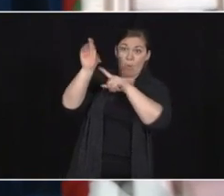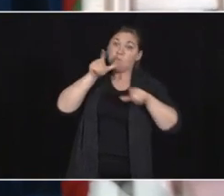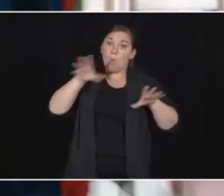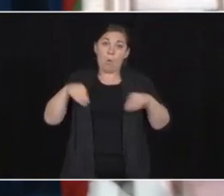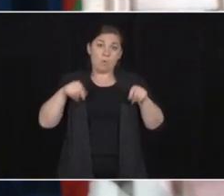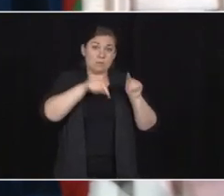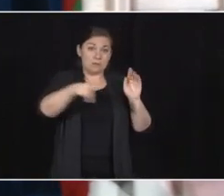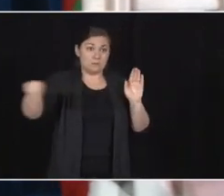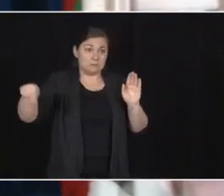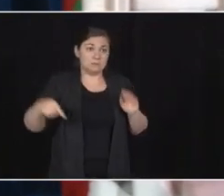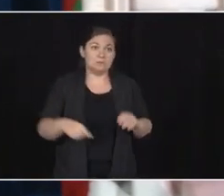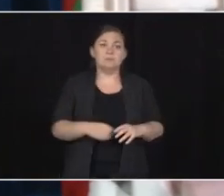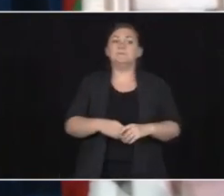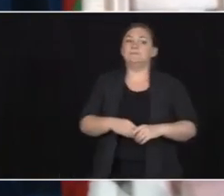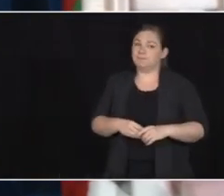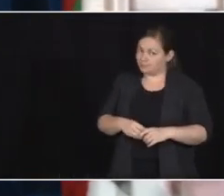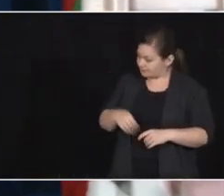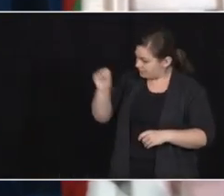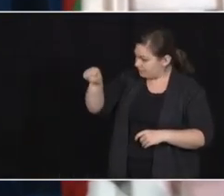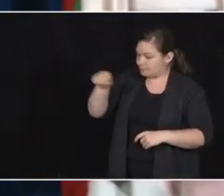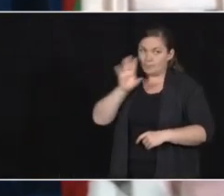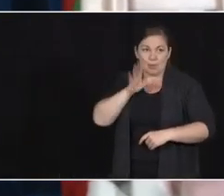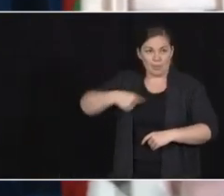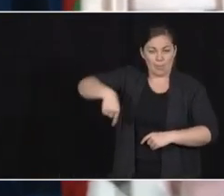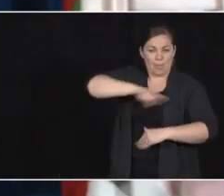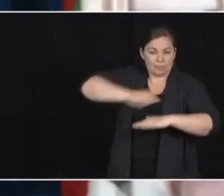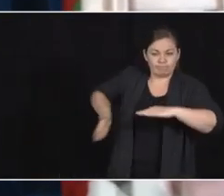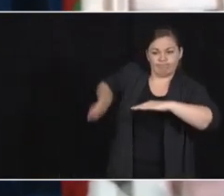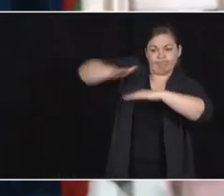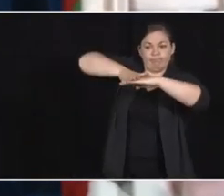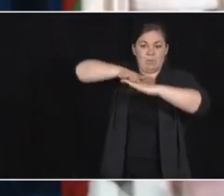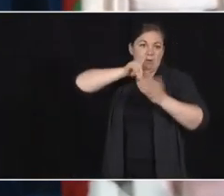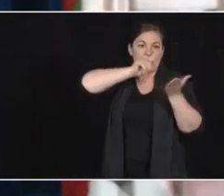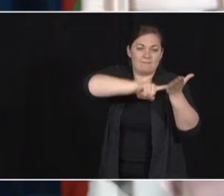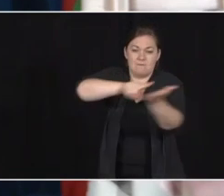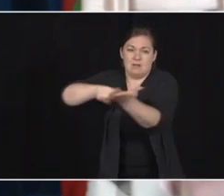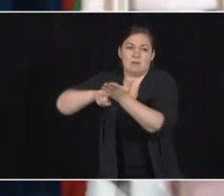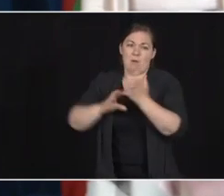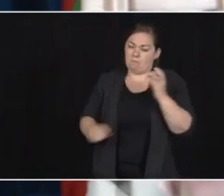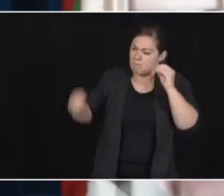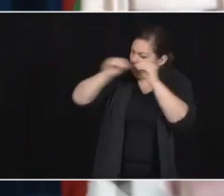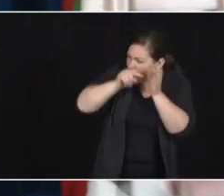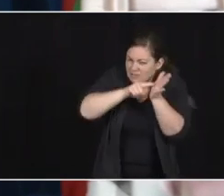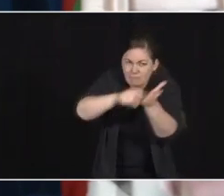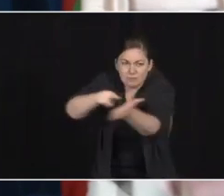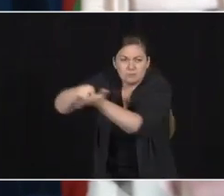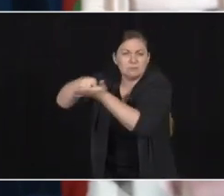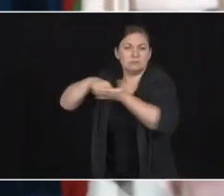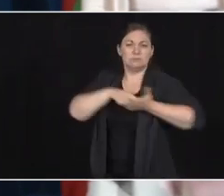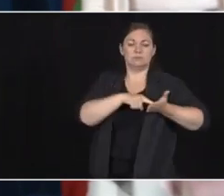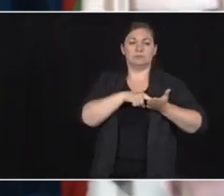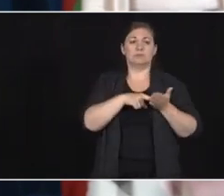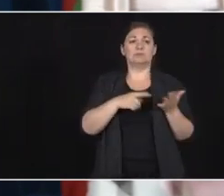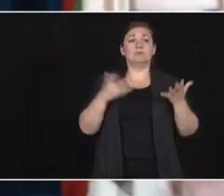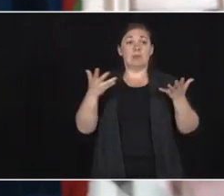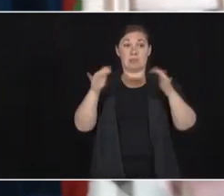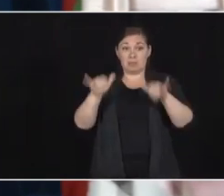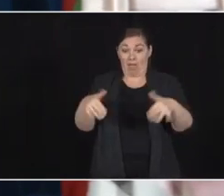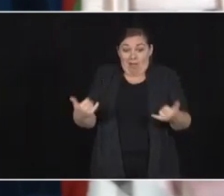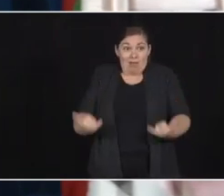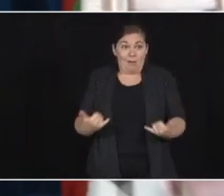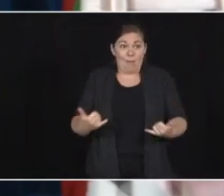in inspections. Good question. We're going to step up inspections, first of all, at the 19 homes that are in red. We've